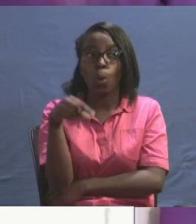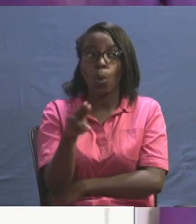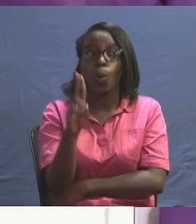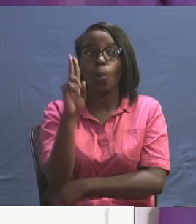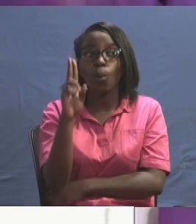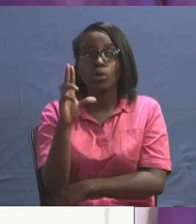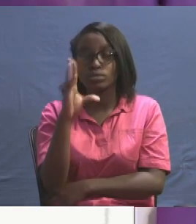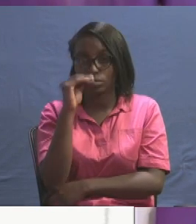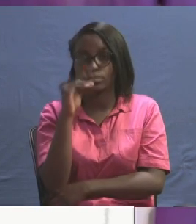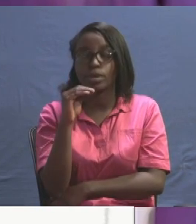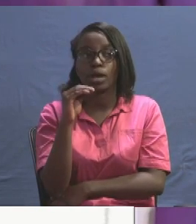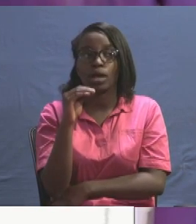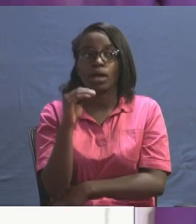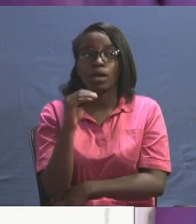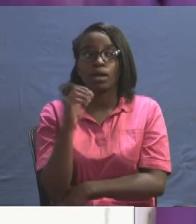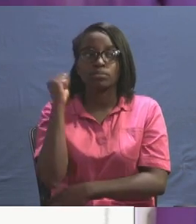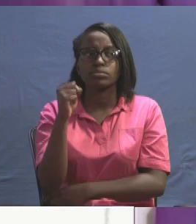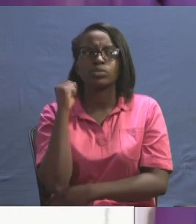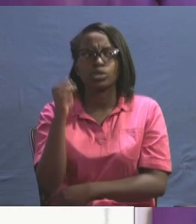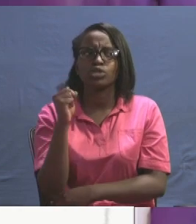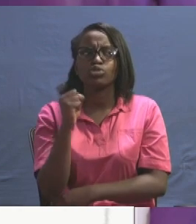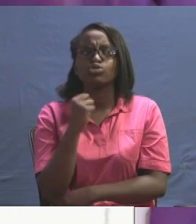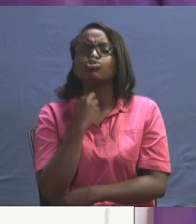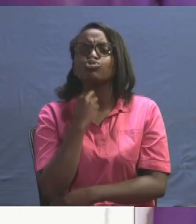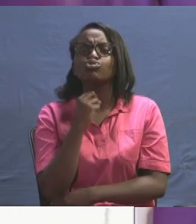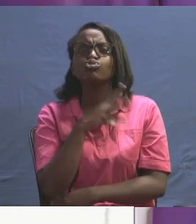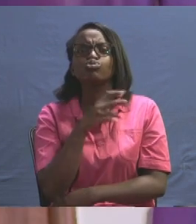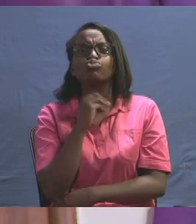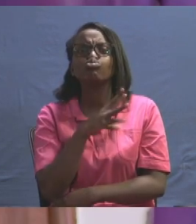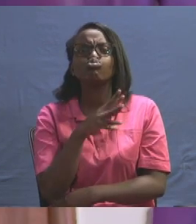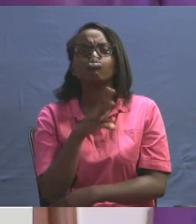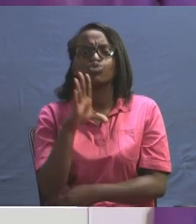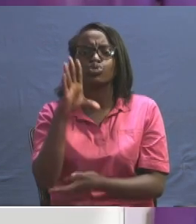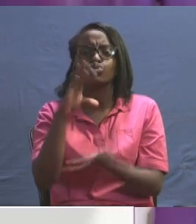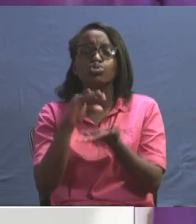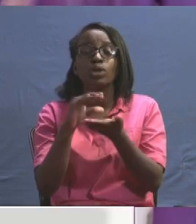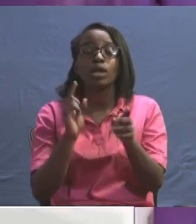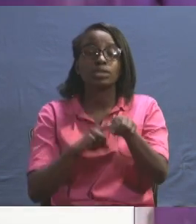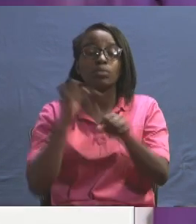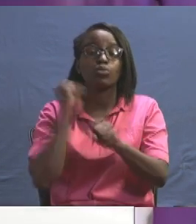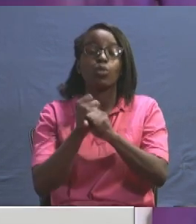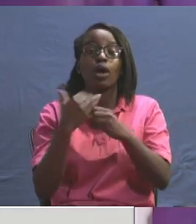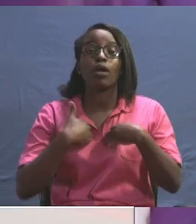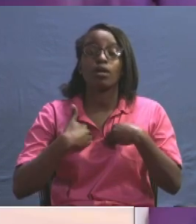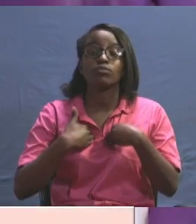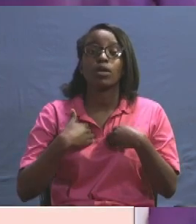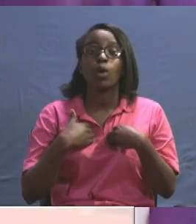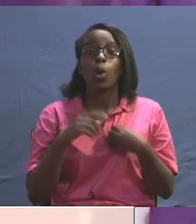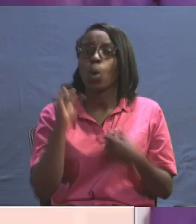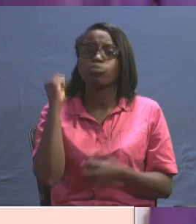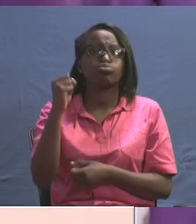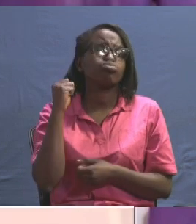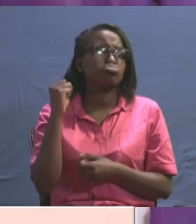punguzeni siasa na kelele, mtupatie nafasi tupange Kenya, tufanye kazi. Hii siasa mingi ni ya nini? Uchaguzi uko